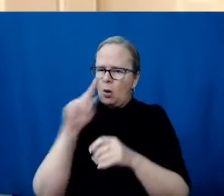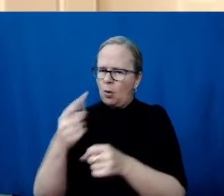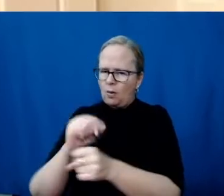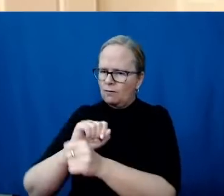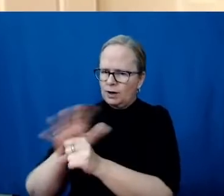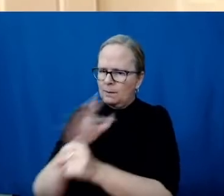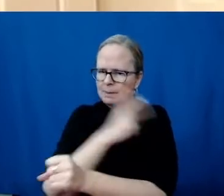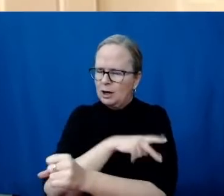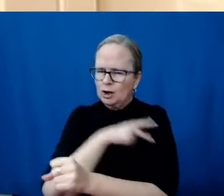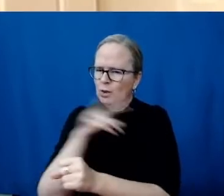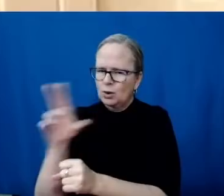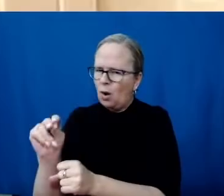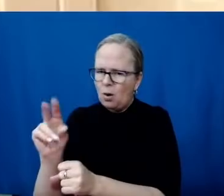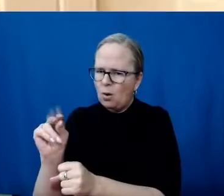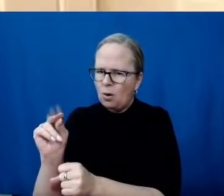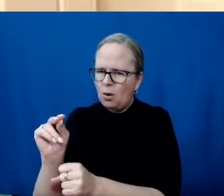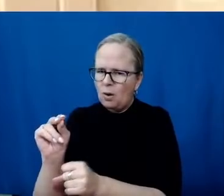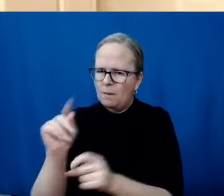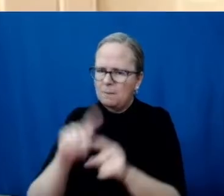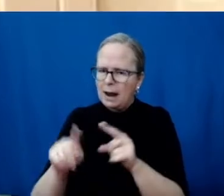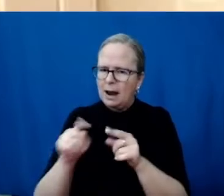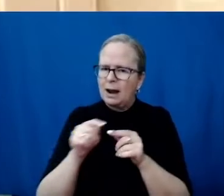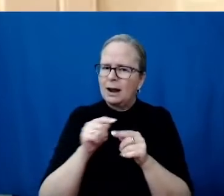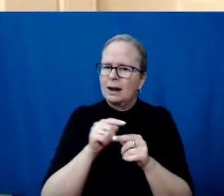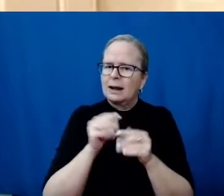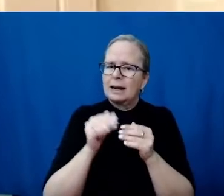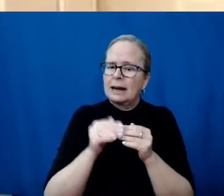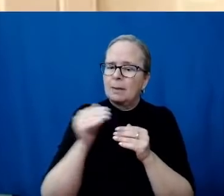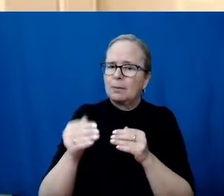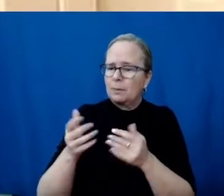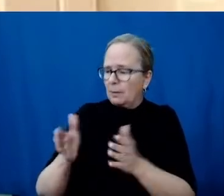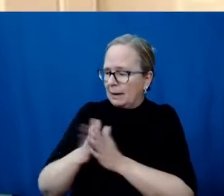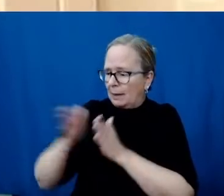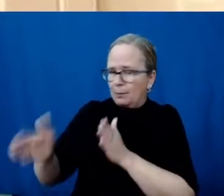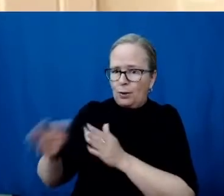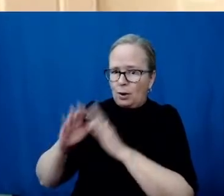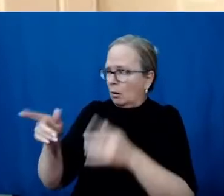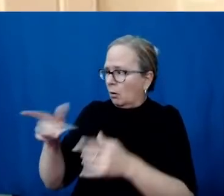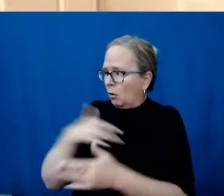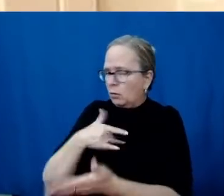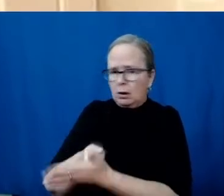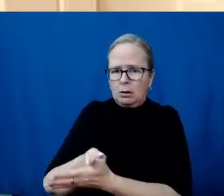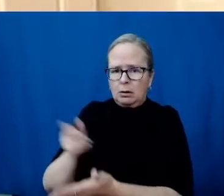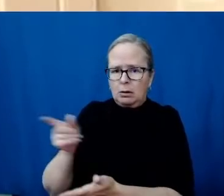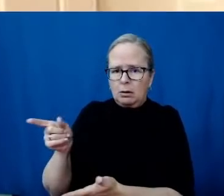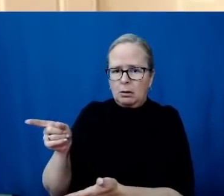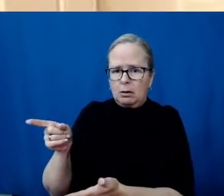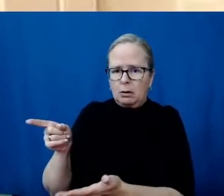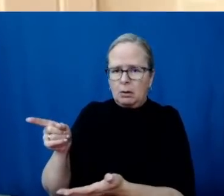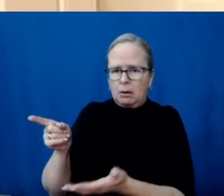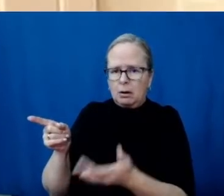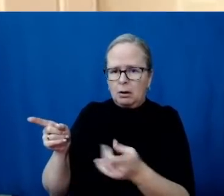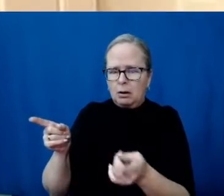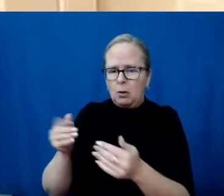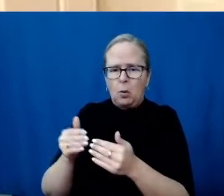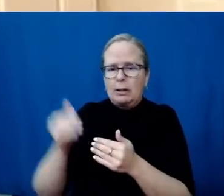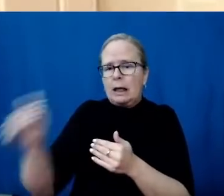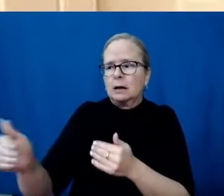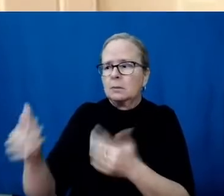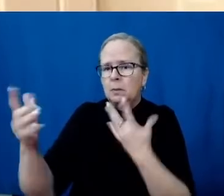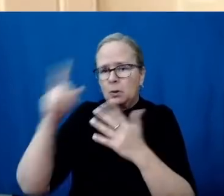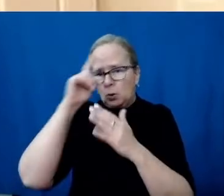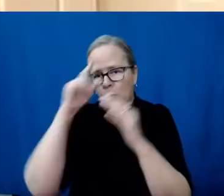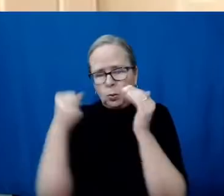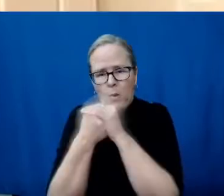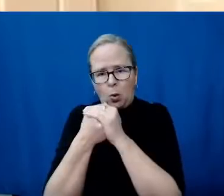patients. It honestly isn't. It's that next heart attack or that next stroke, or the things that are very time sensitive, will